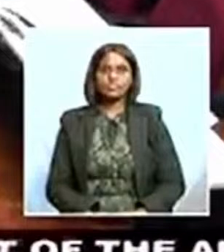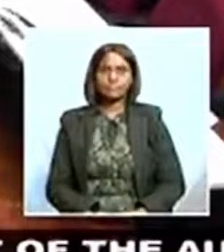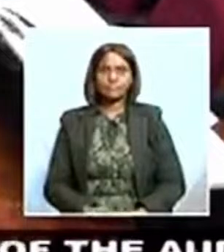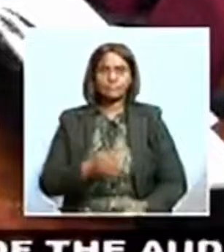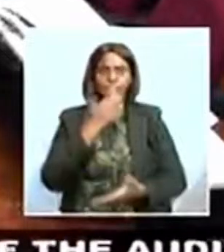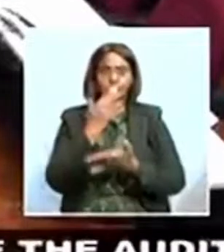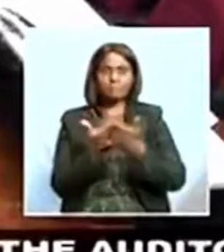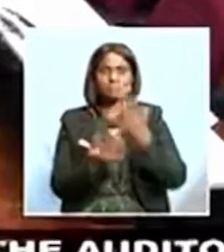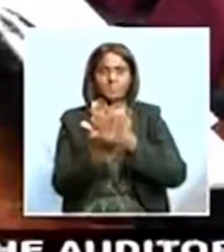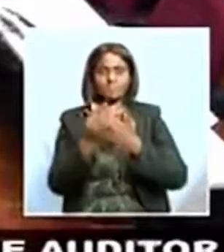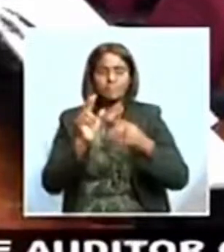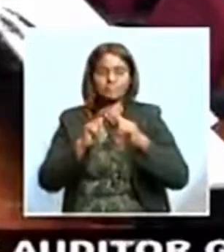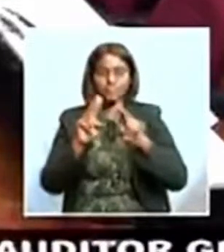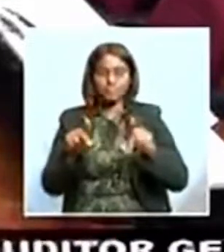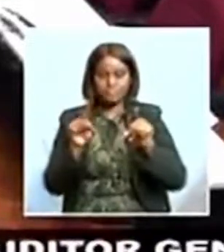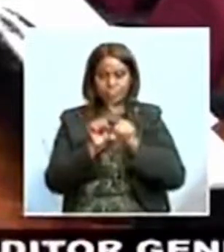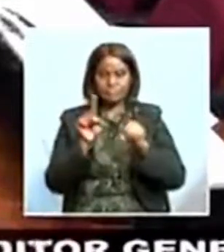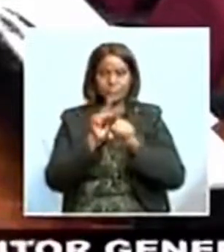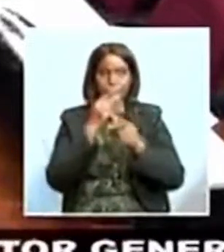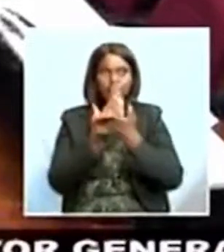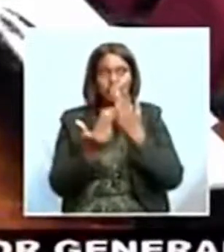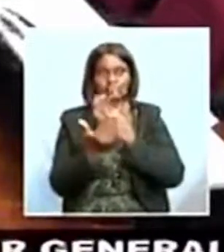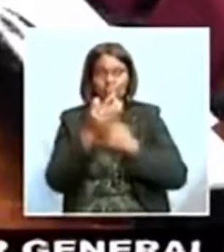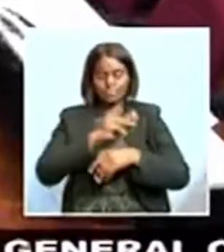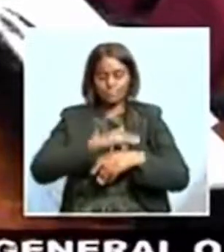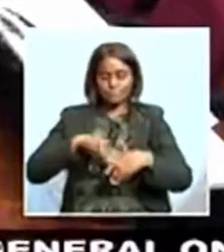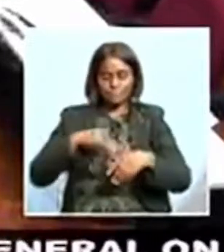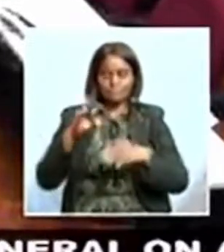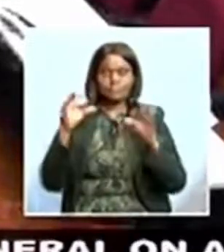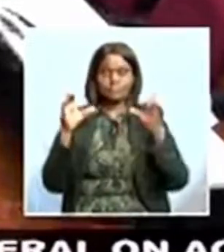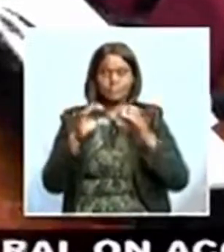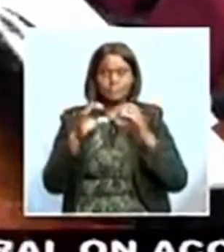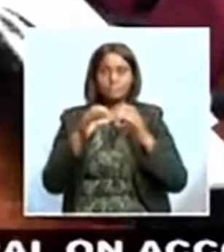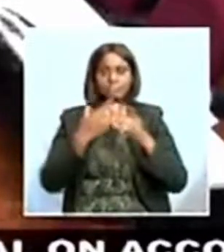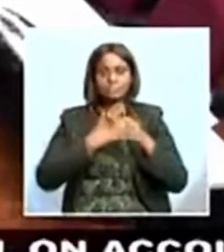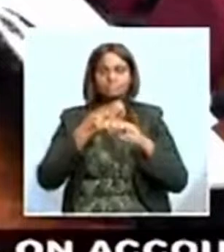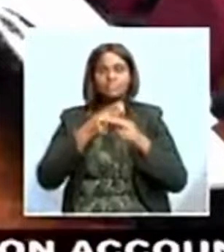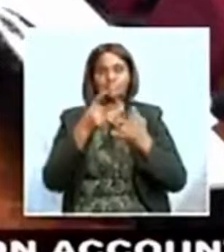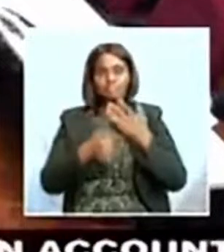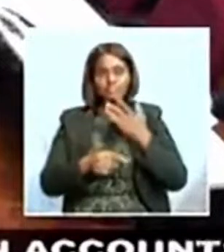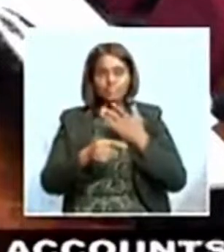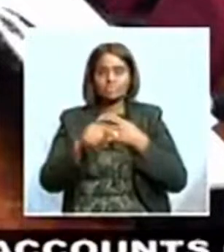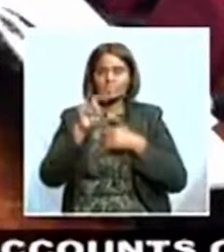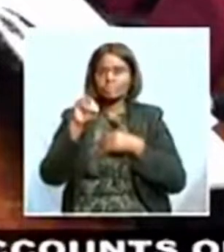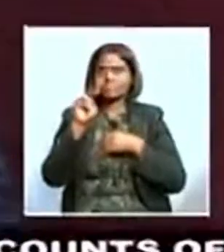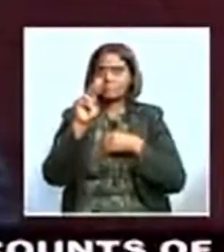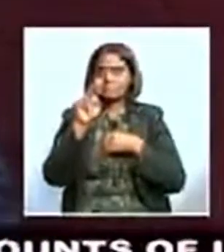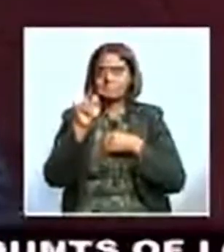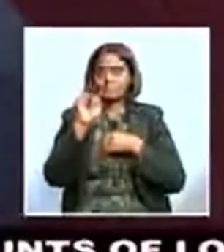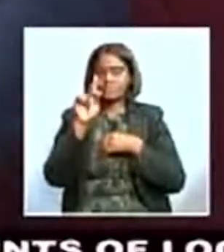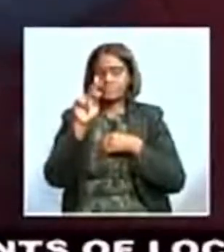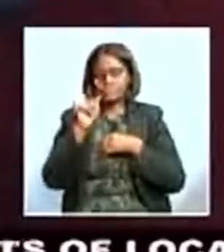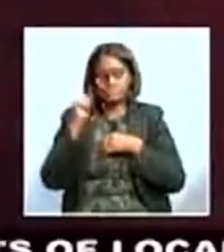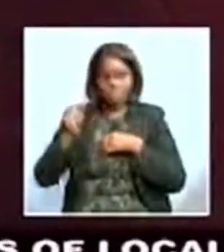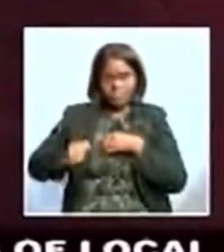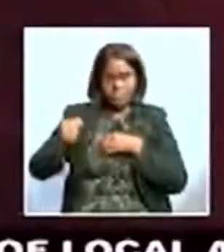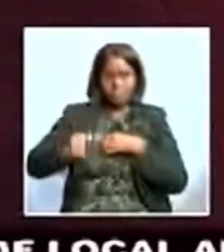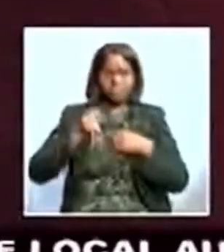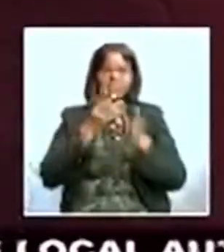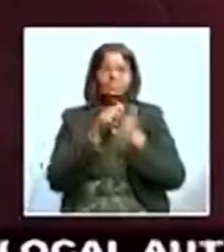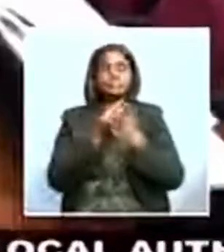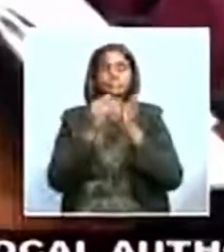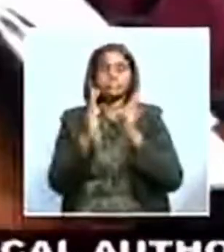Good morning, Chair, and good morning, members of the committee. My name is George Mutika, the Chief Accountant.